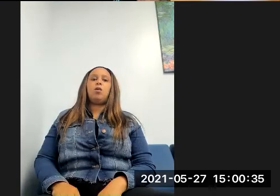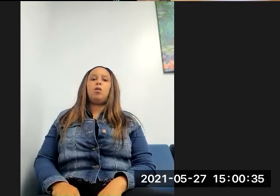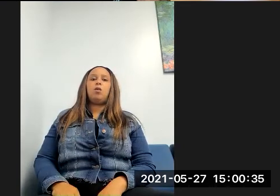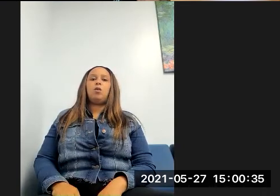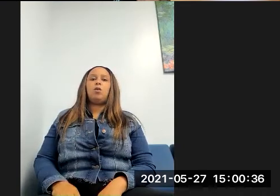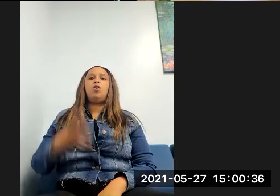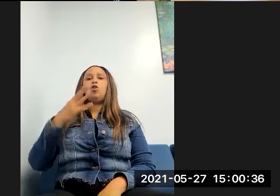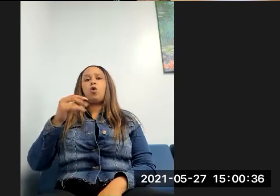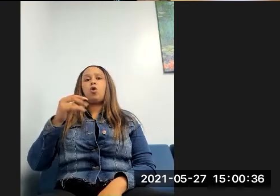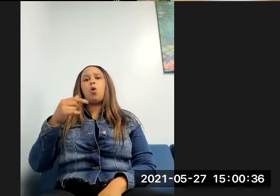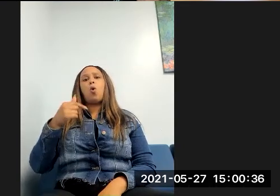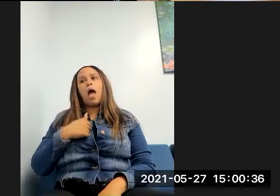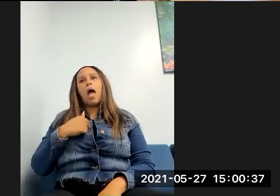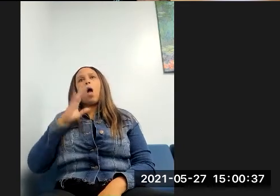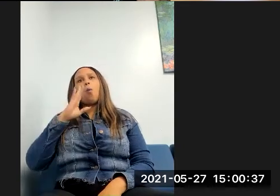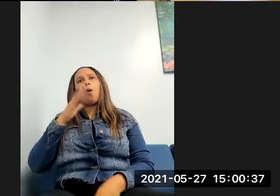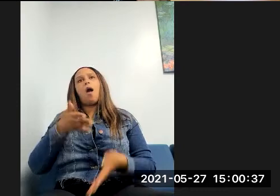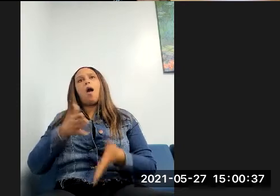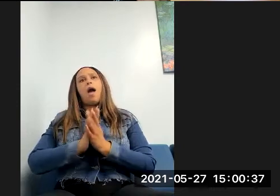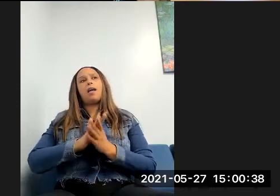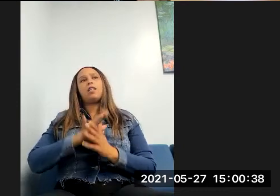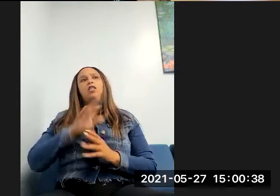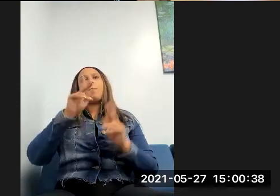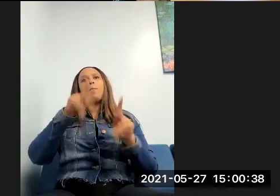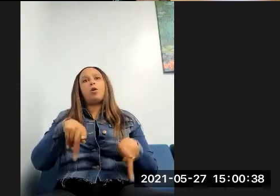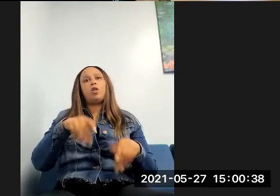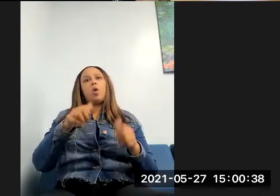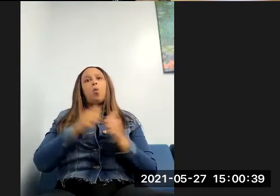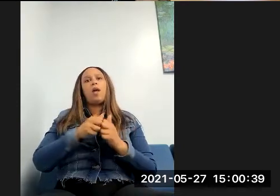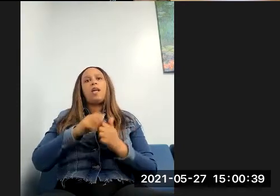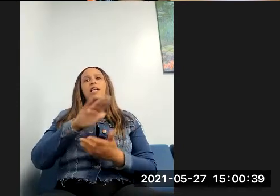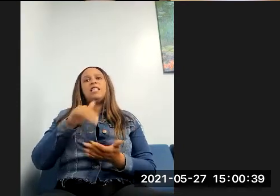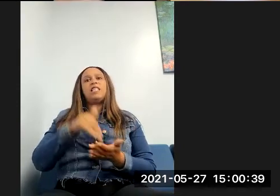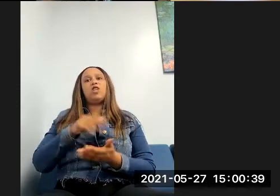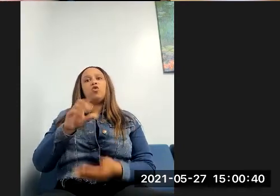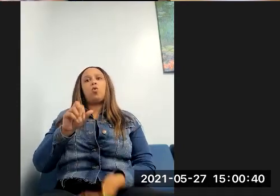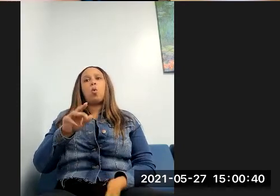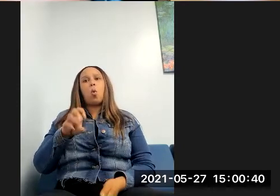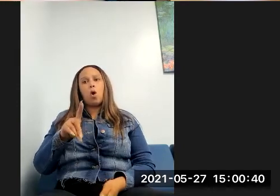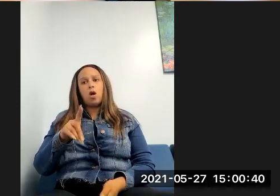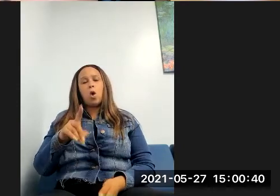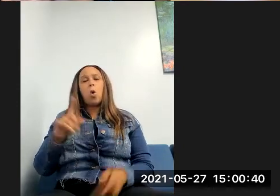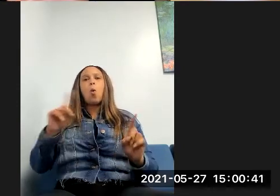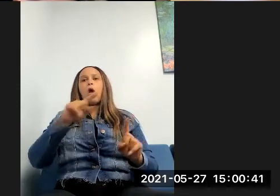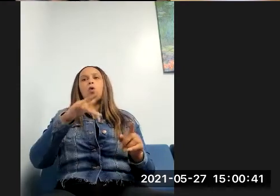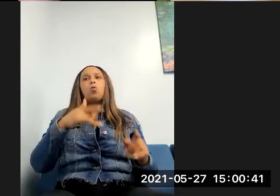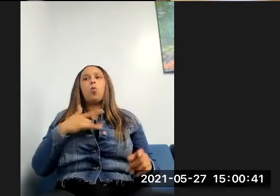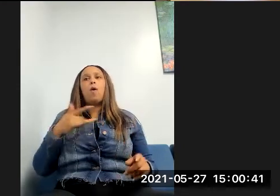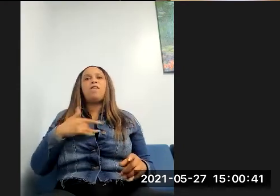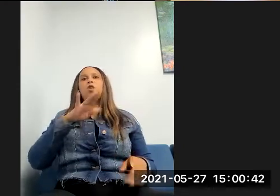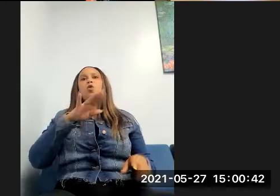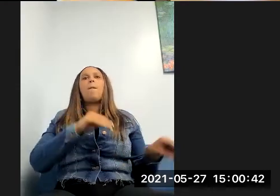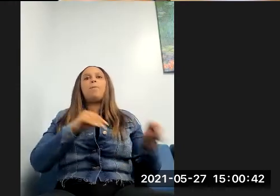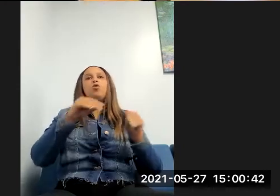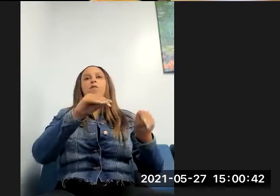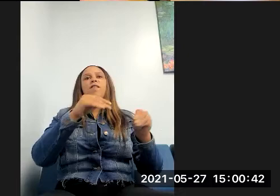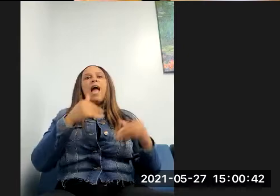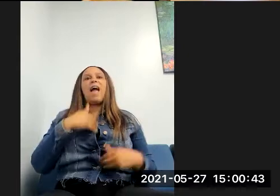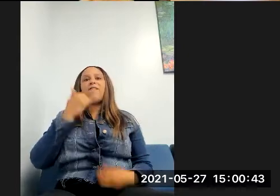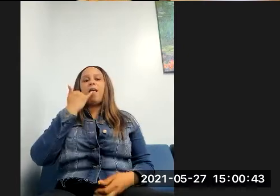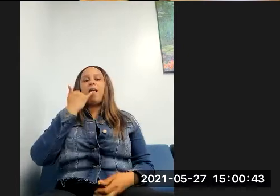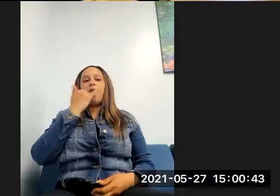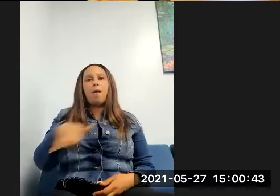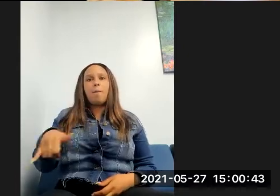I would ask the person with central cord, where are you feeling your mobility is restricted? And